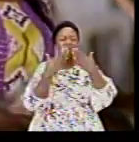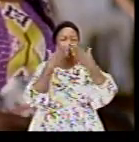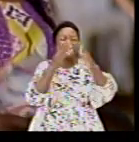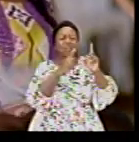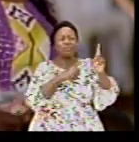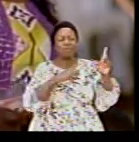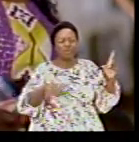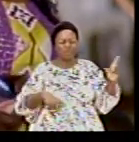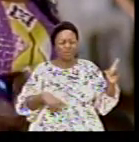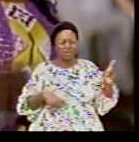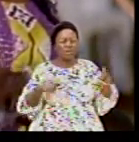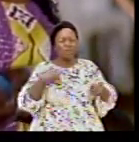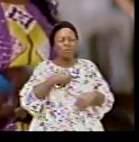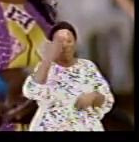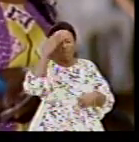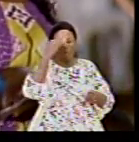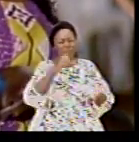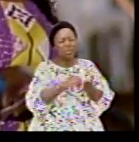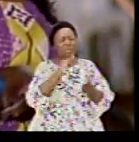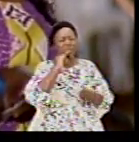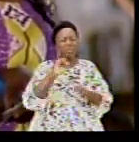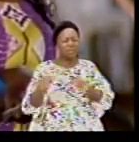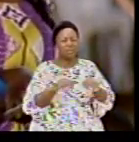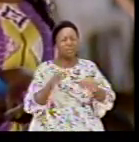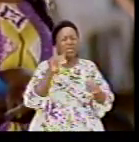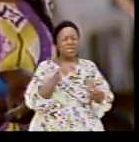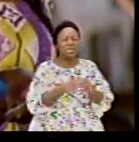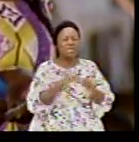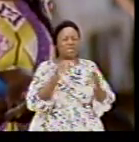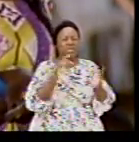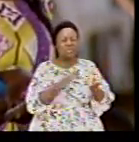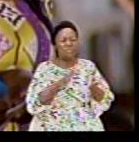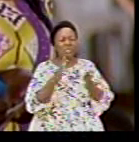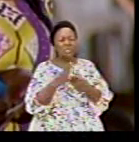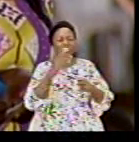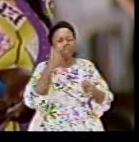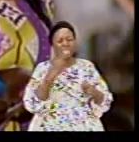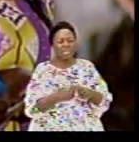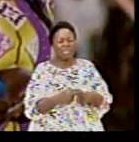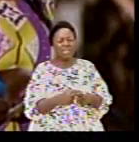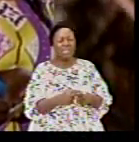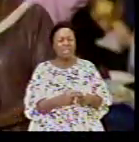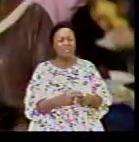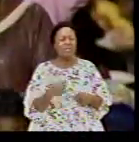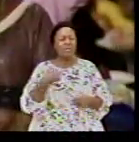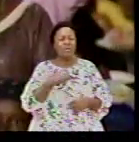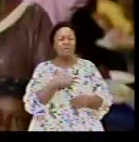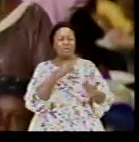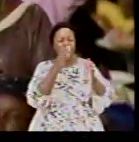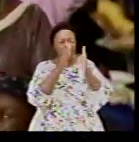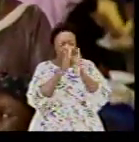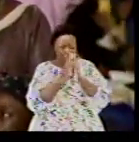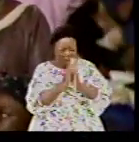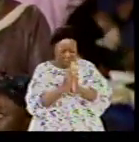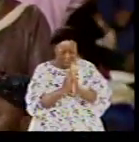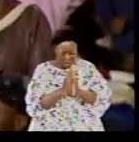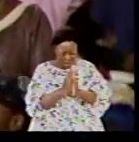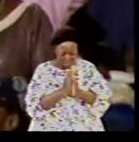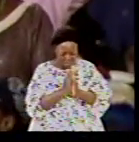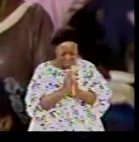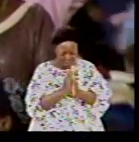Lord. We know it is done. In Jesus' name, we pray.